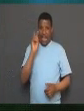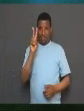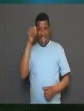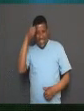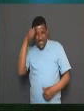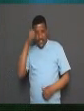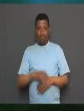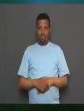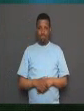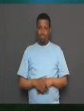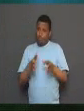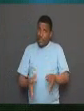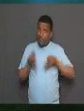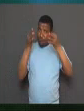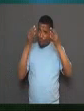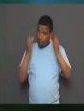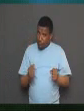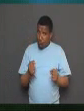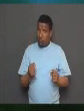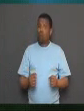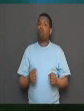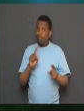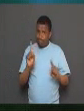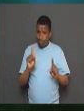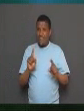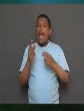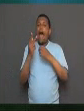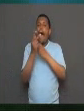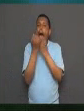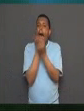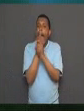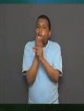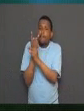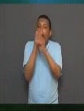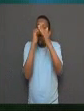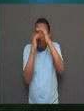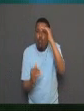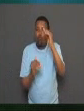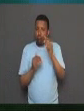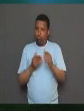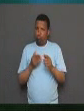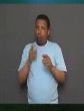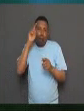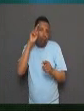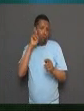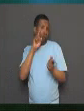HIV/AIDS can be transmitted through unsafe or unprotected sexual